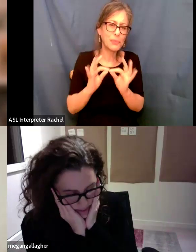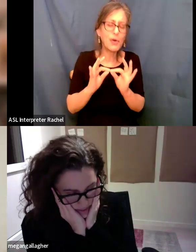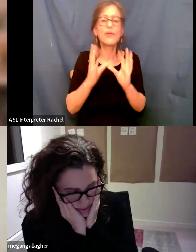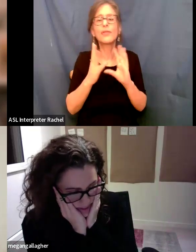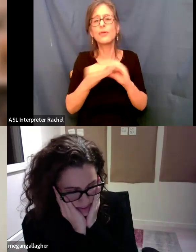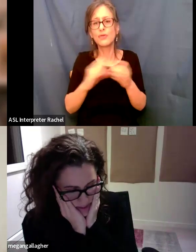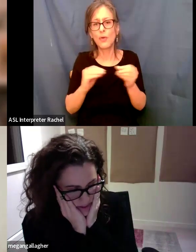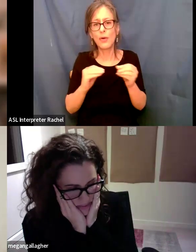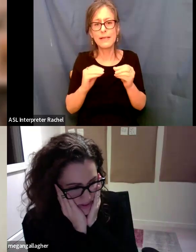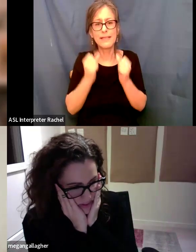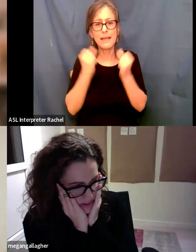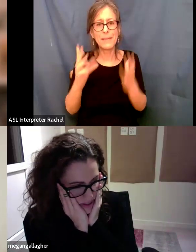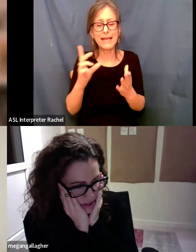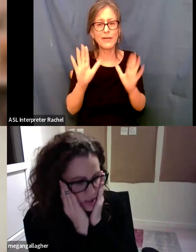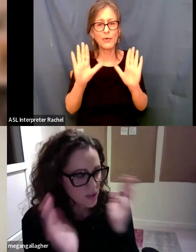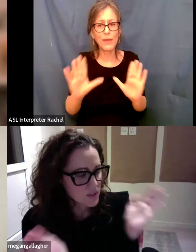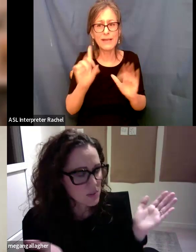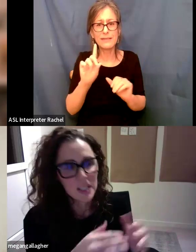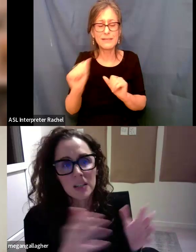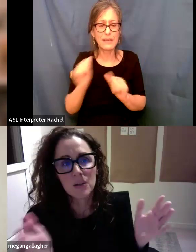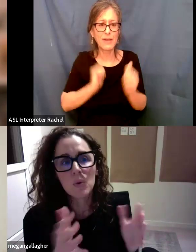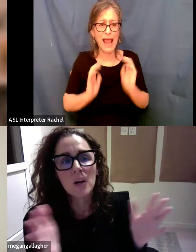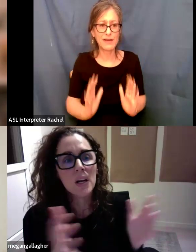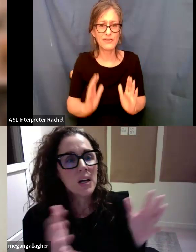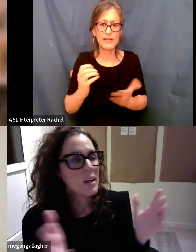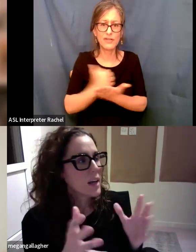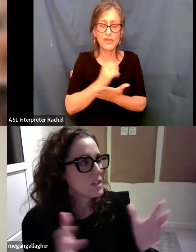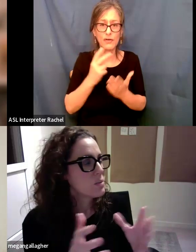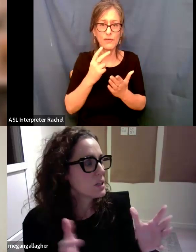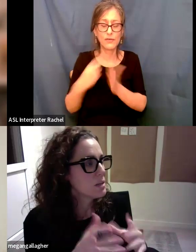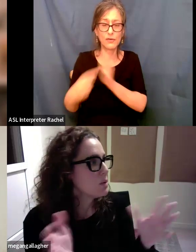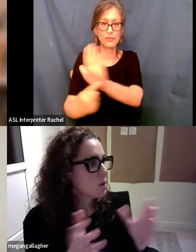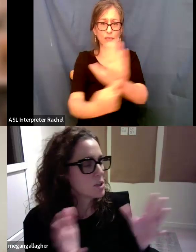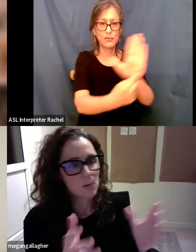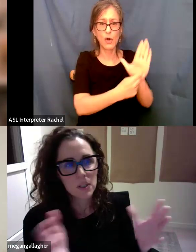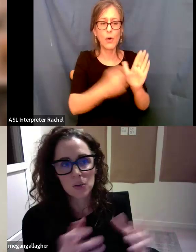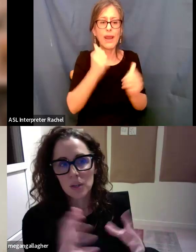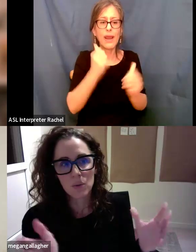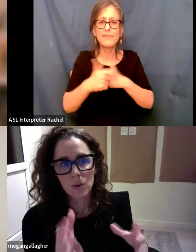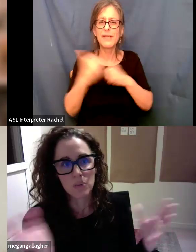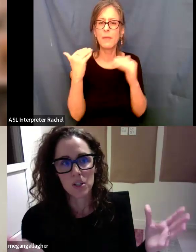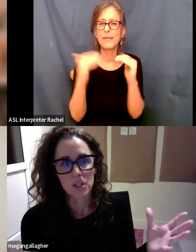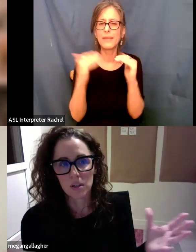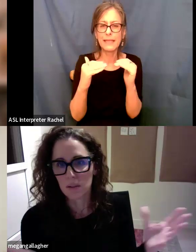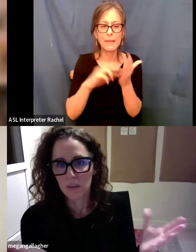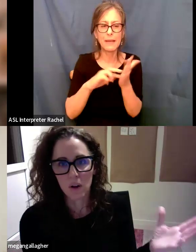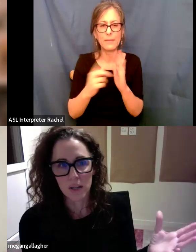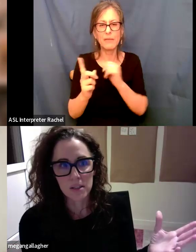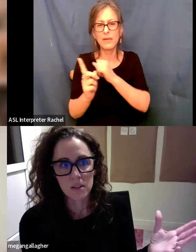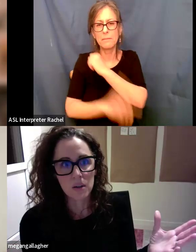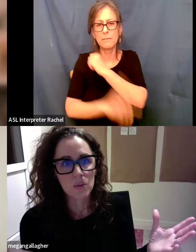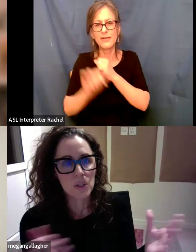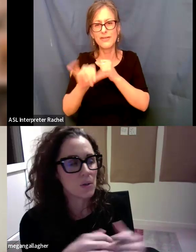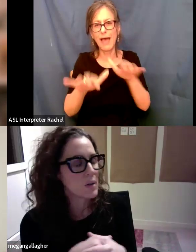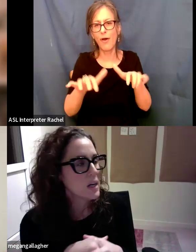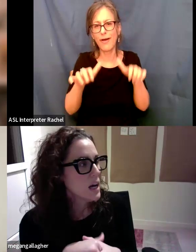disabled actors out there that just deserve to be seen. And the more every time we limit what we show on screen, we're only punishing our the